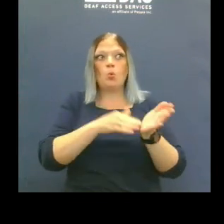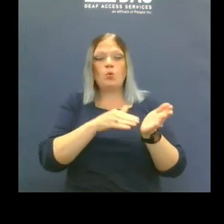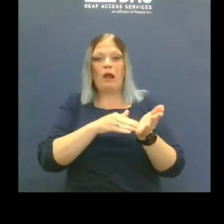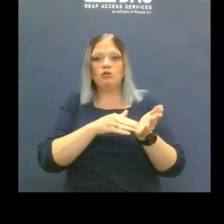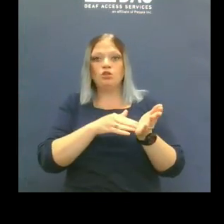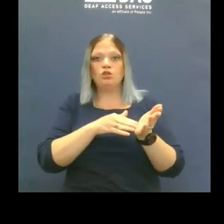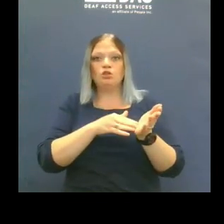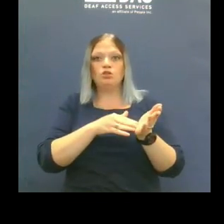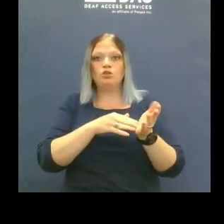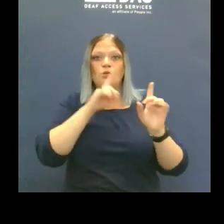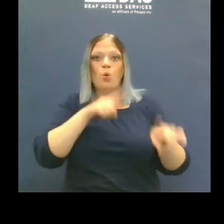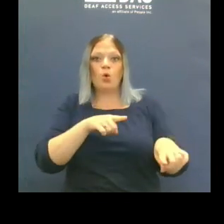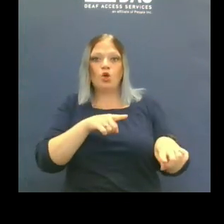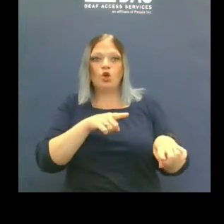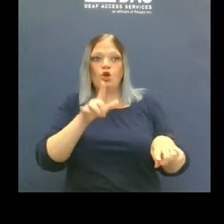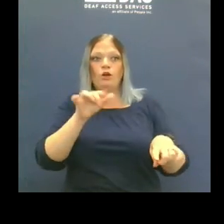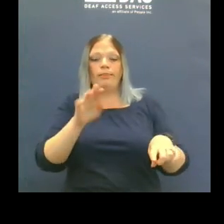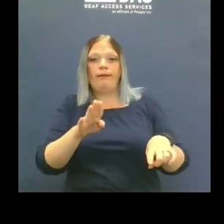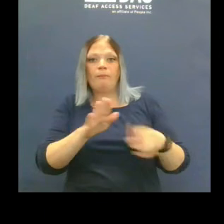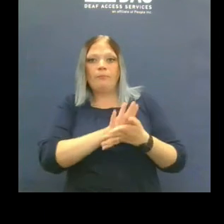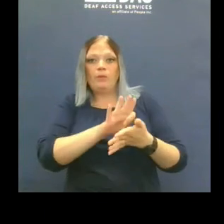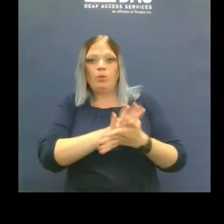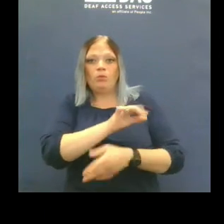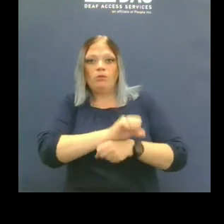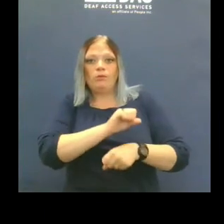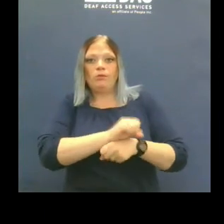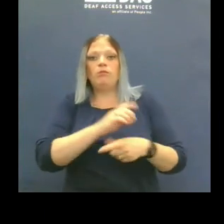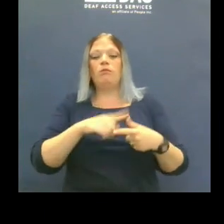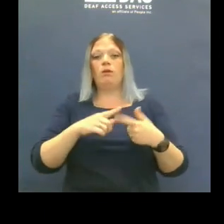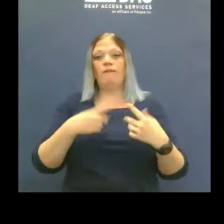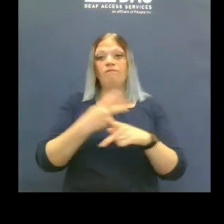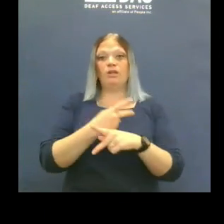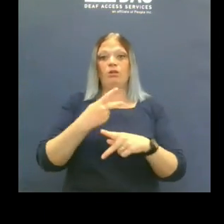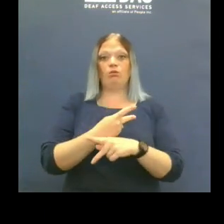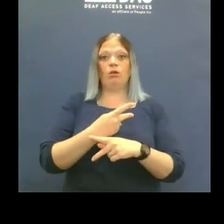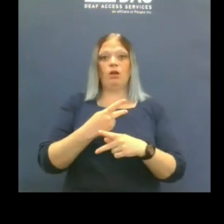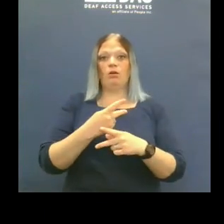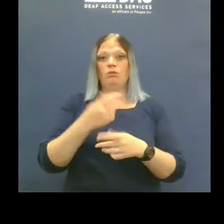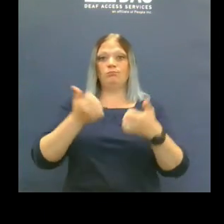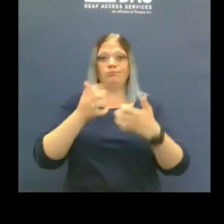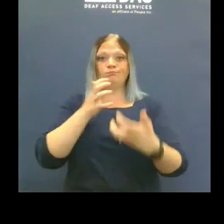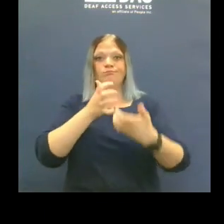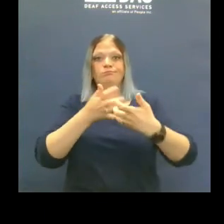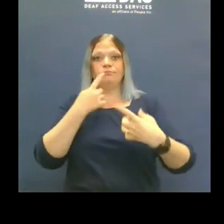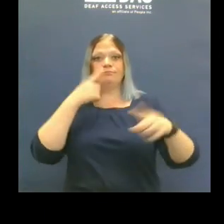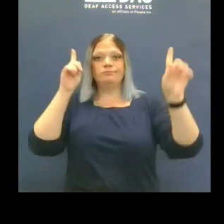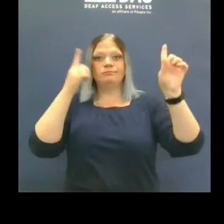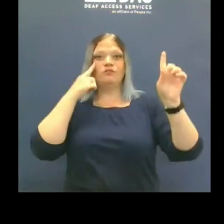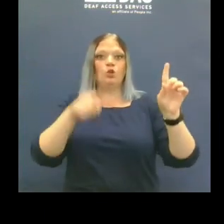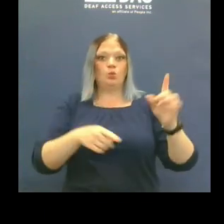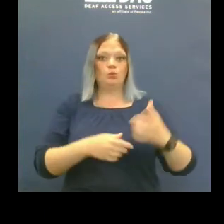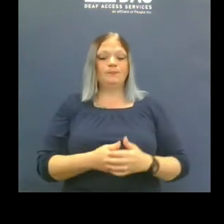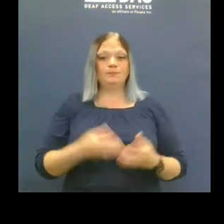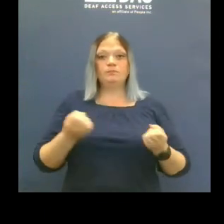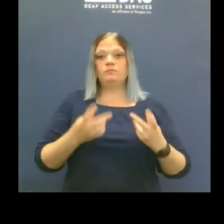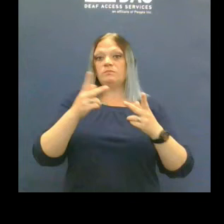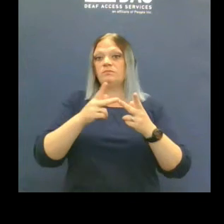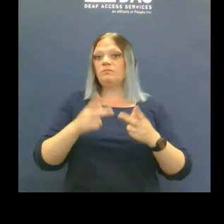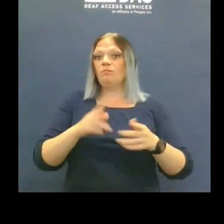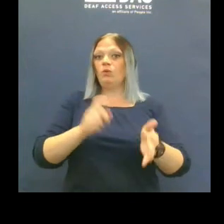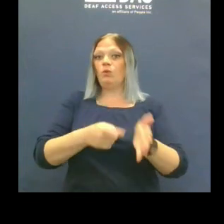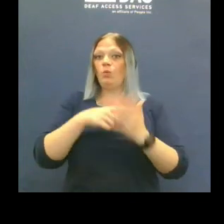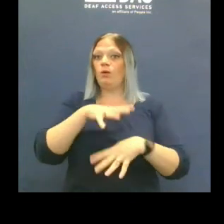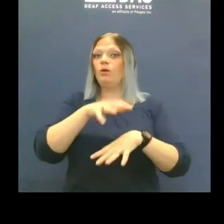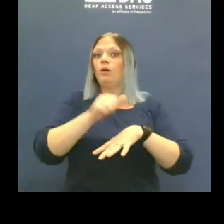provider's lab requisition or not, and figure out what works for you. So again, many of these places